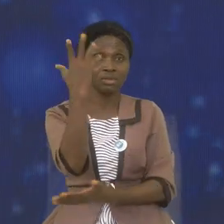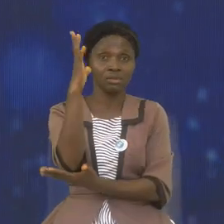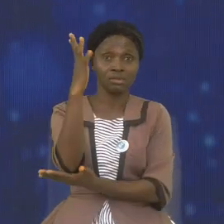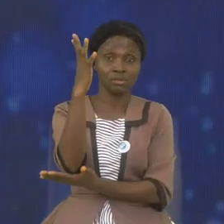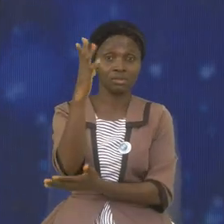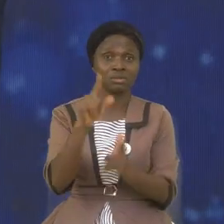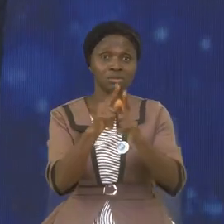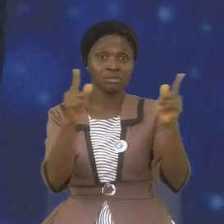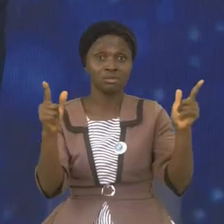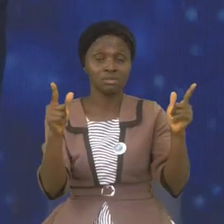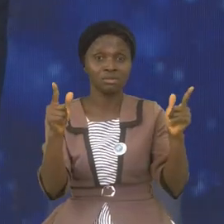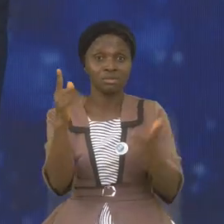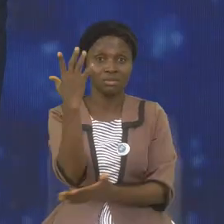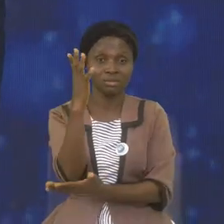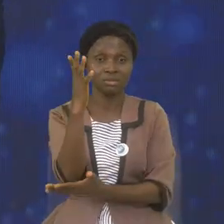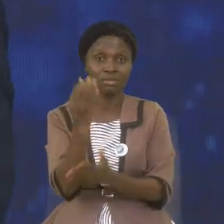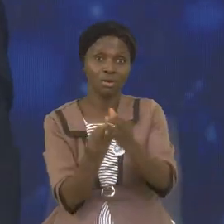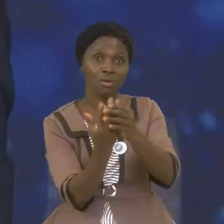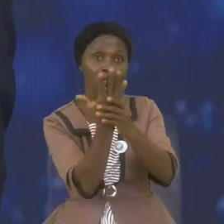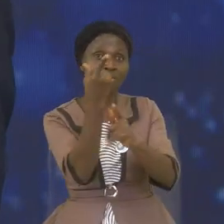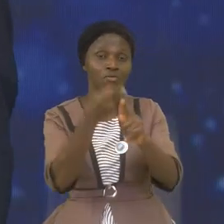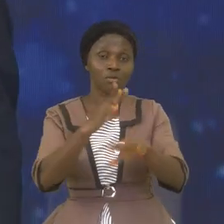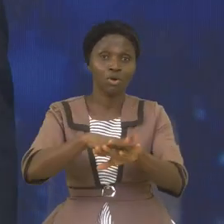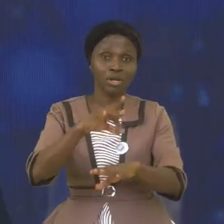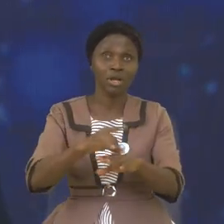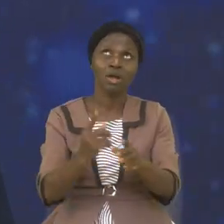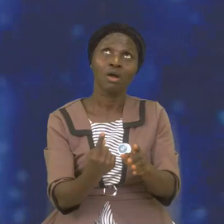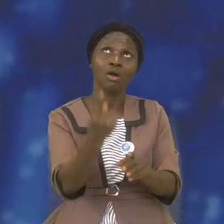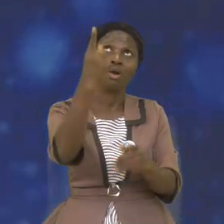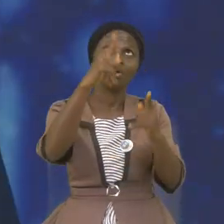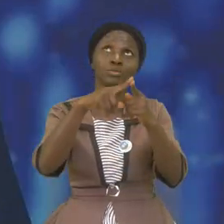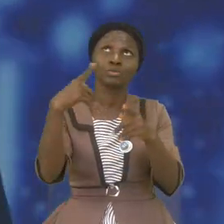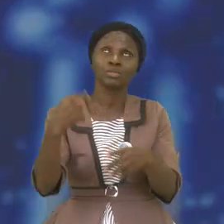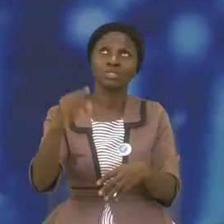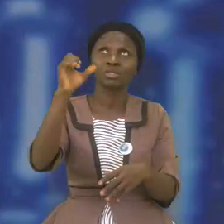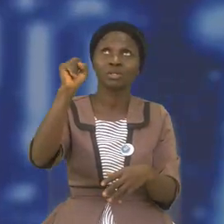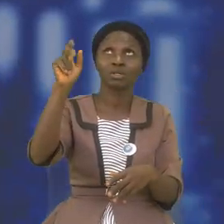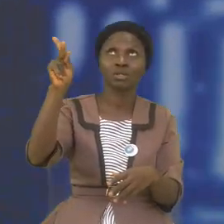from earth to the sky. And then a voice came